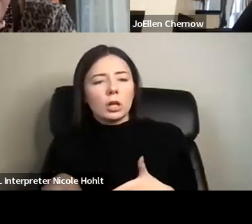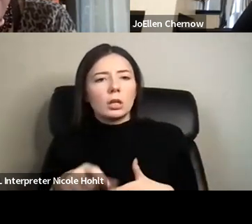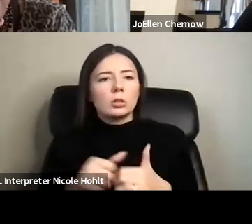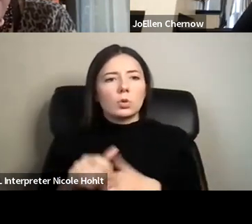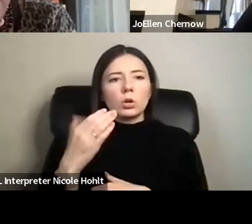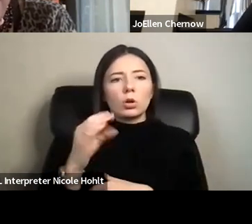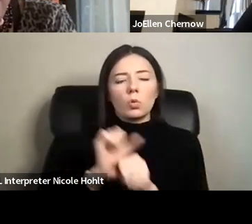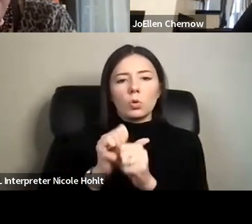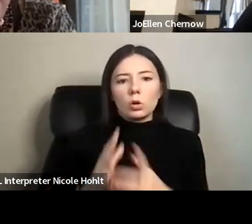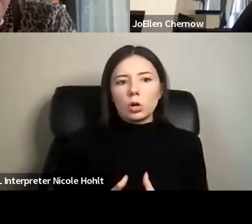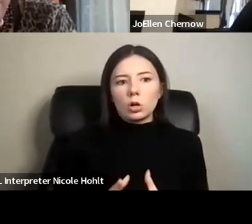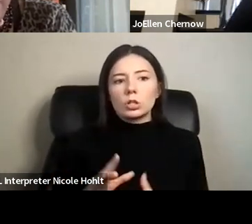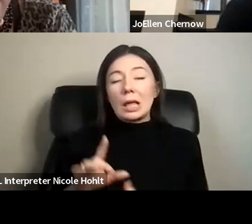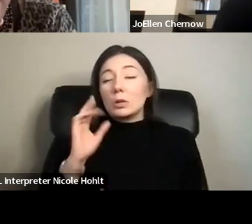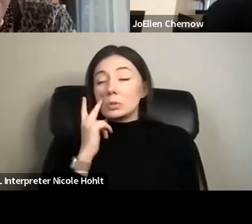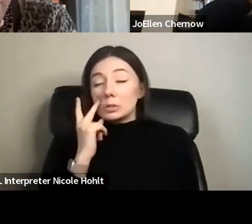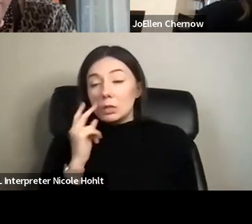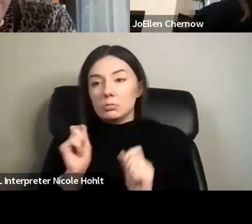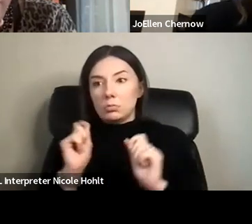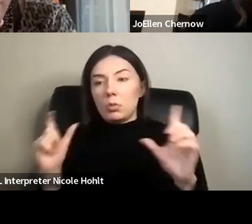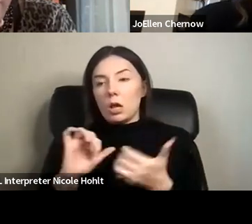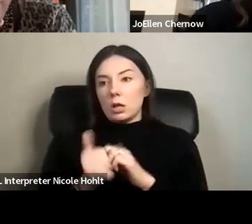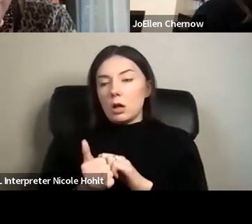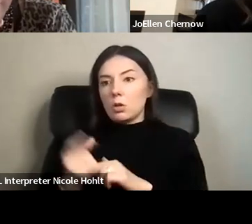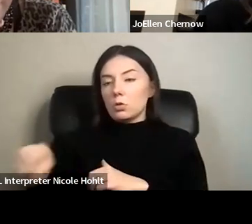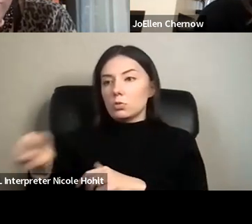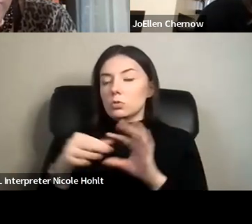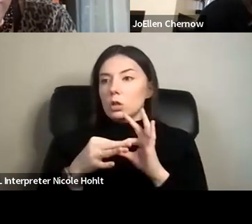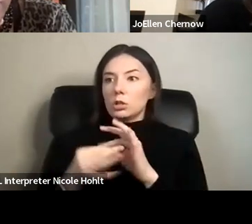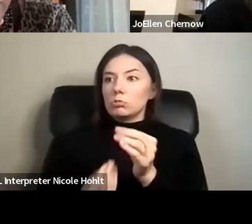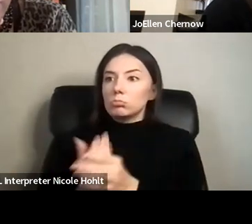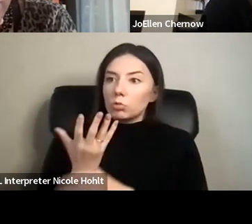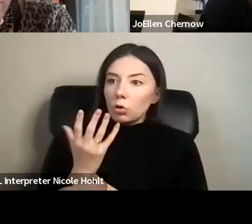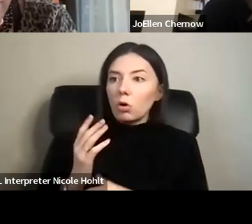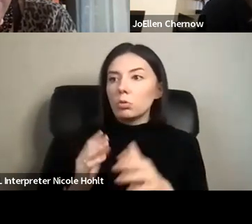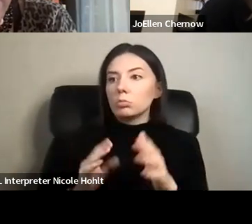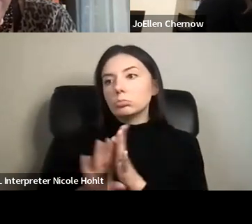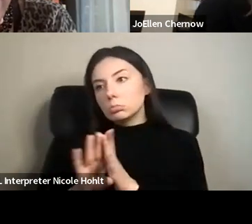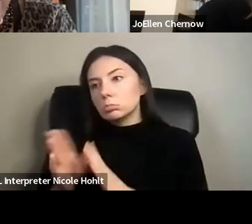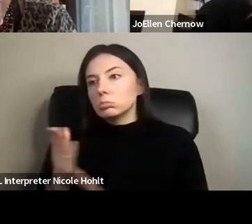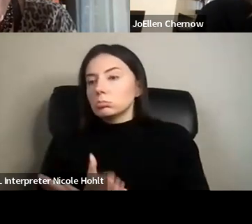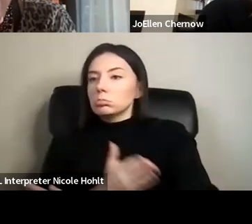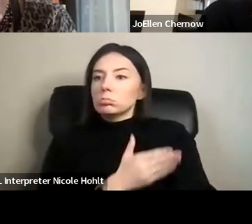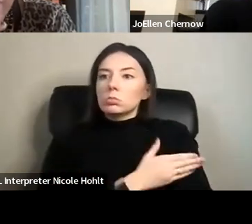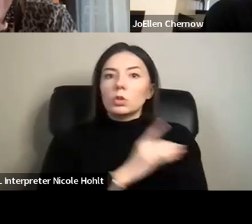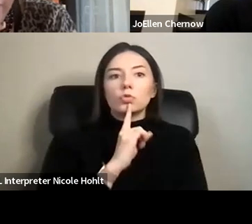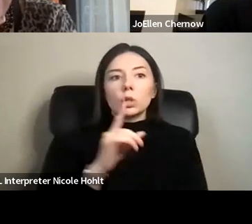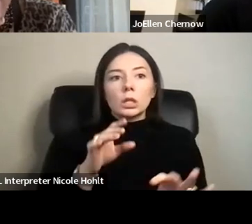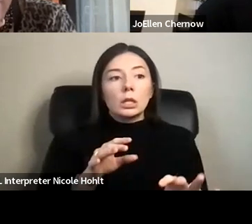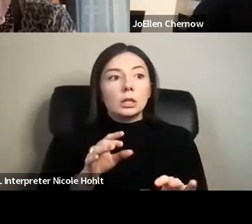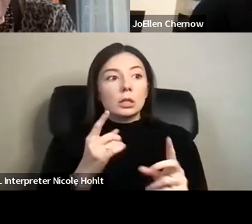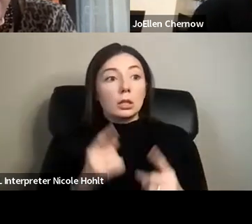those relationships build. The key to successfully organizing your space is really having strong relationships with